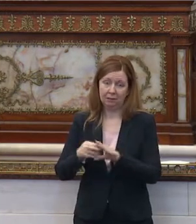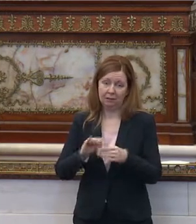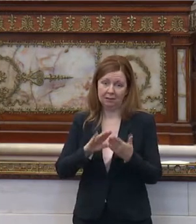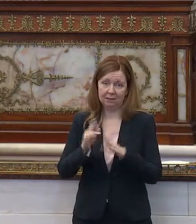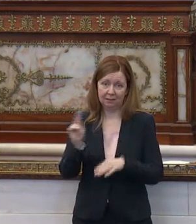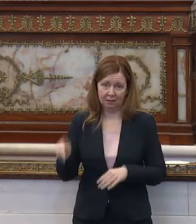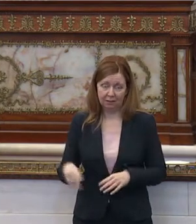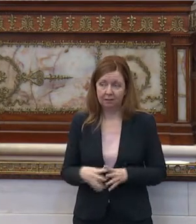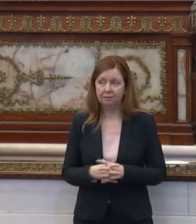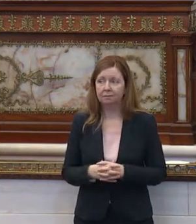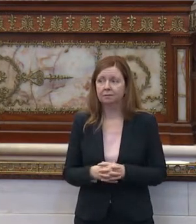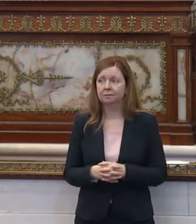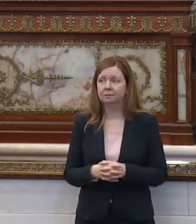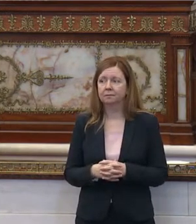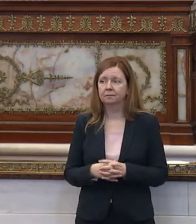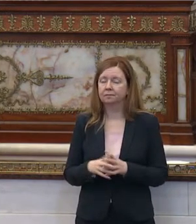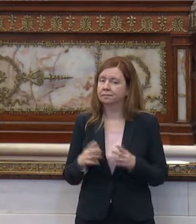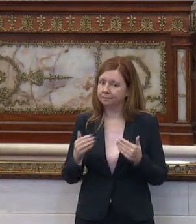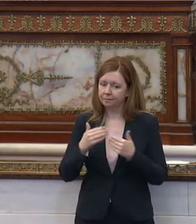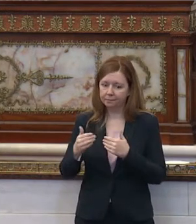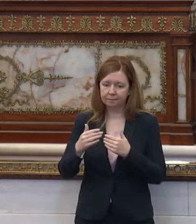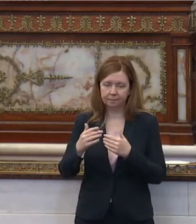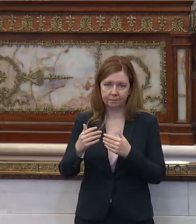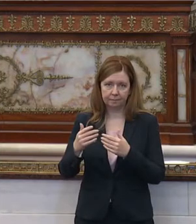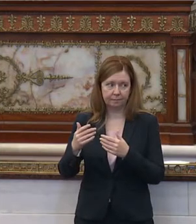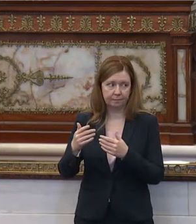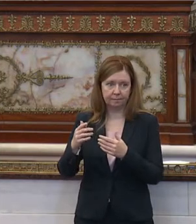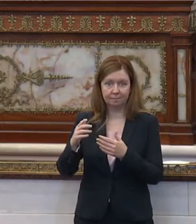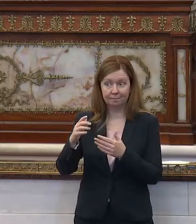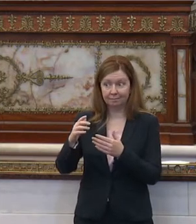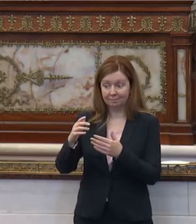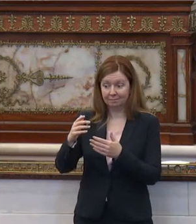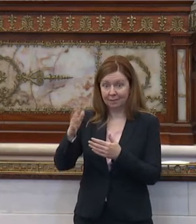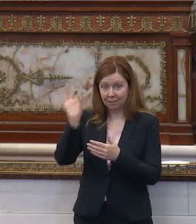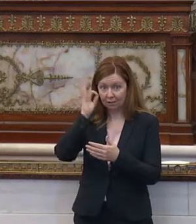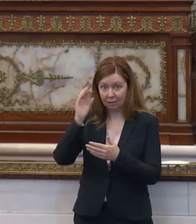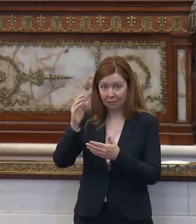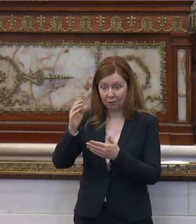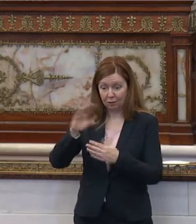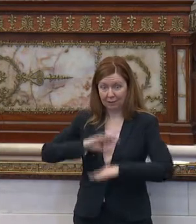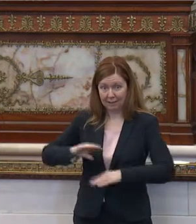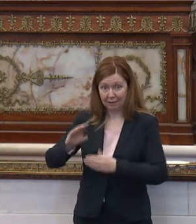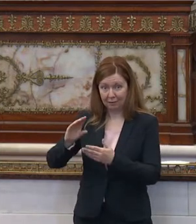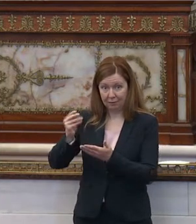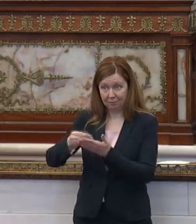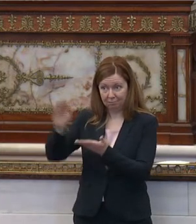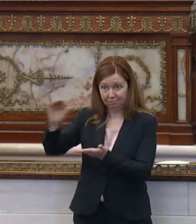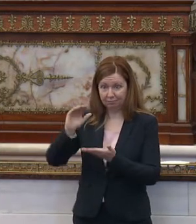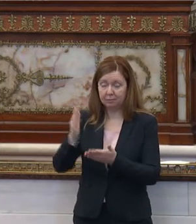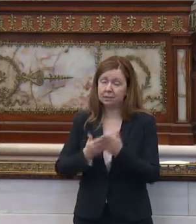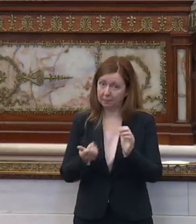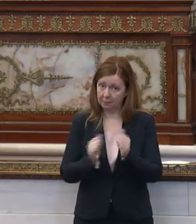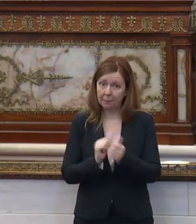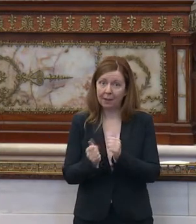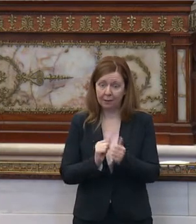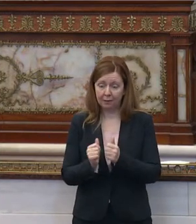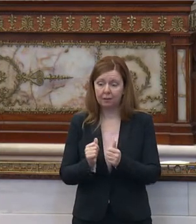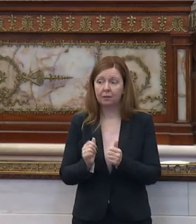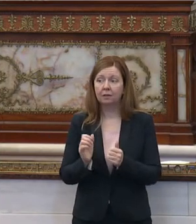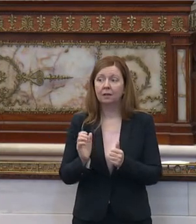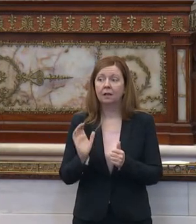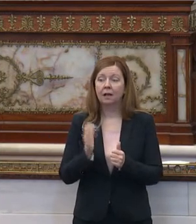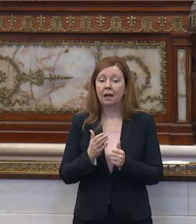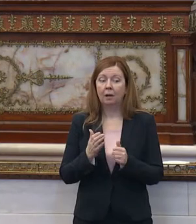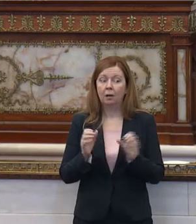of Philadelphia. This next round of federal relief programs are going to be competitive. Our inability